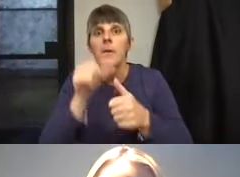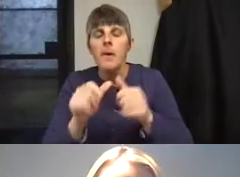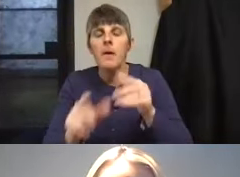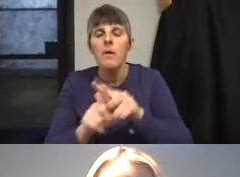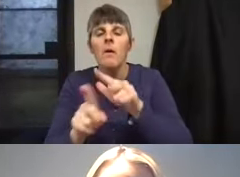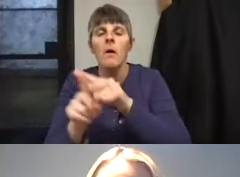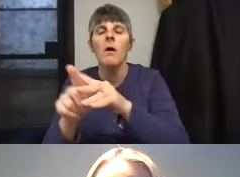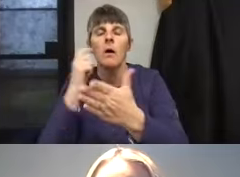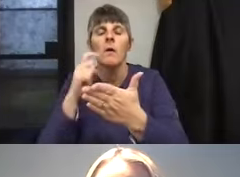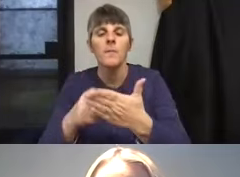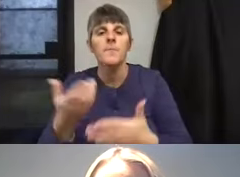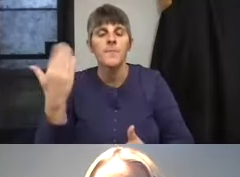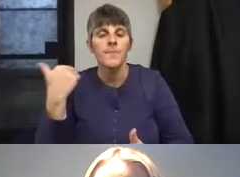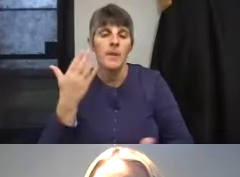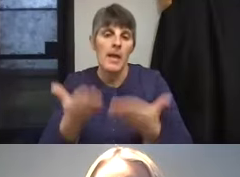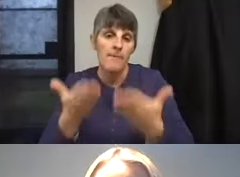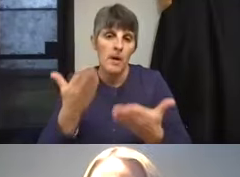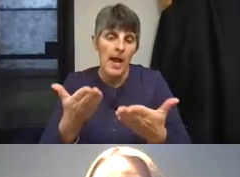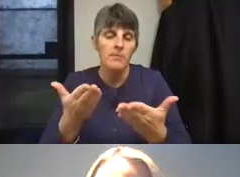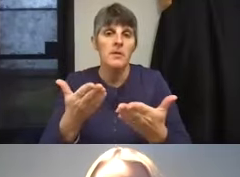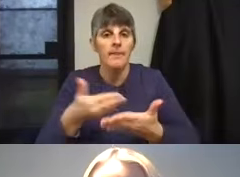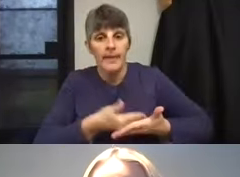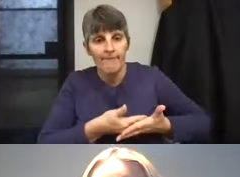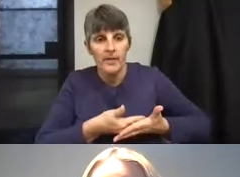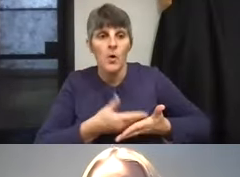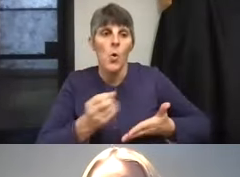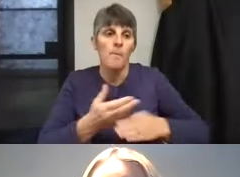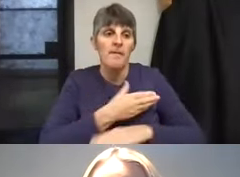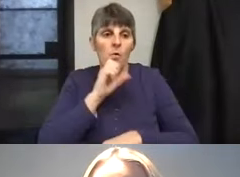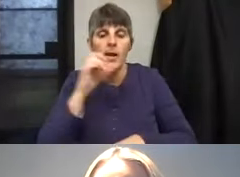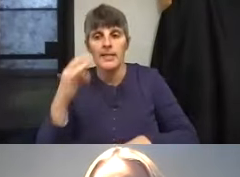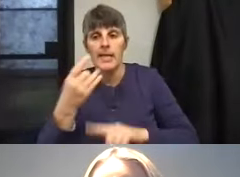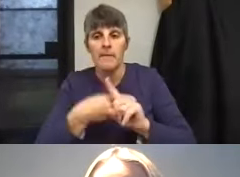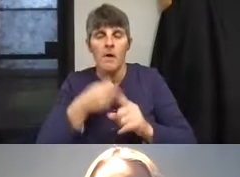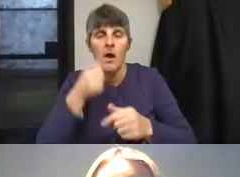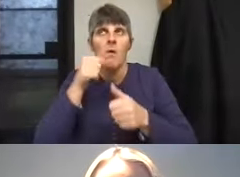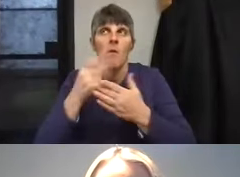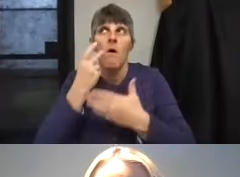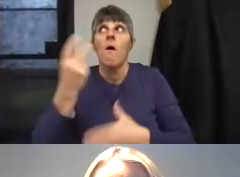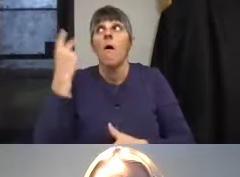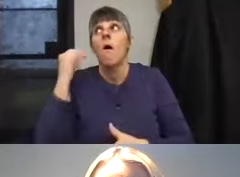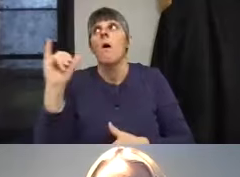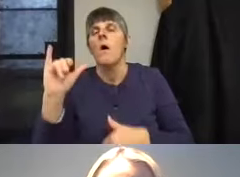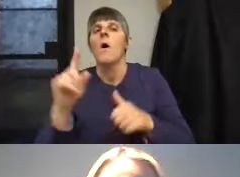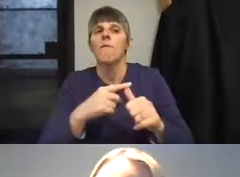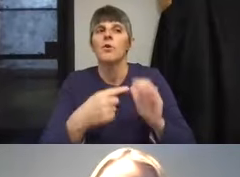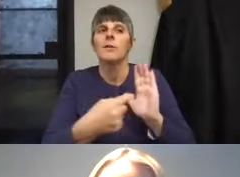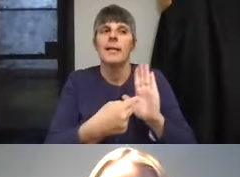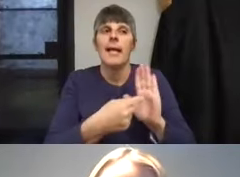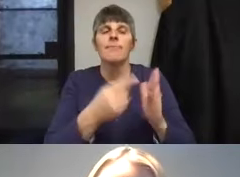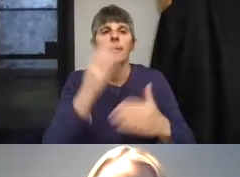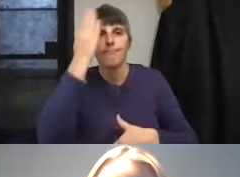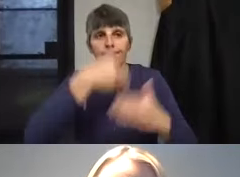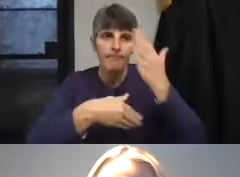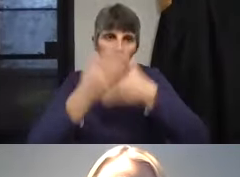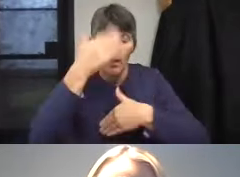that they saw and perhaps their infant or before they were 18 months that might have been like those first indicators. But really, even the